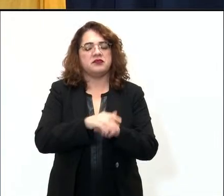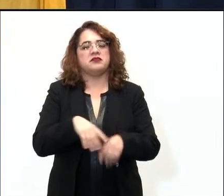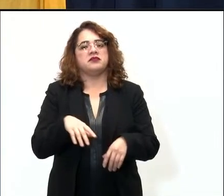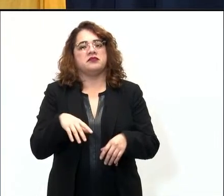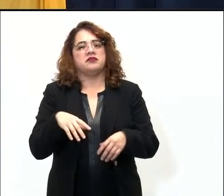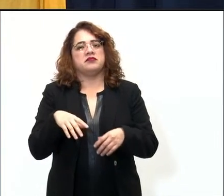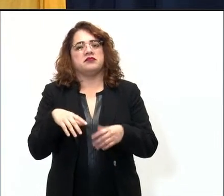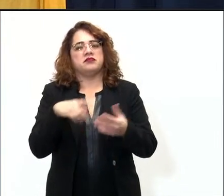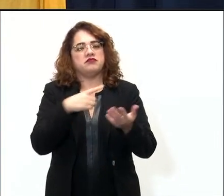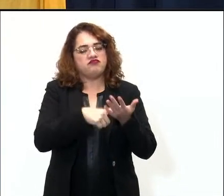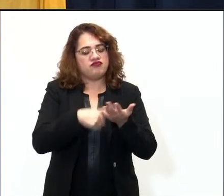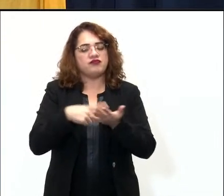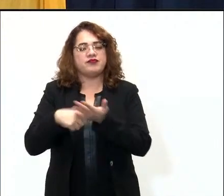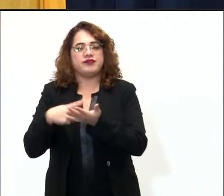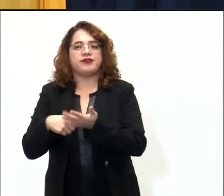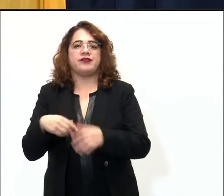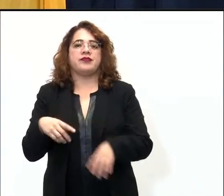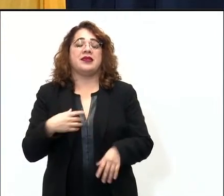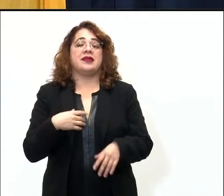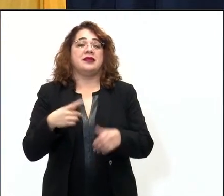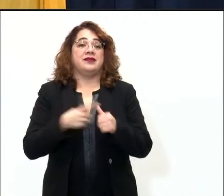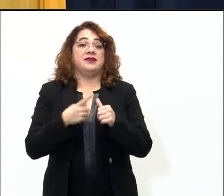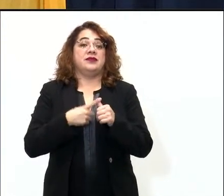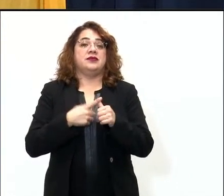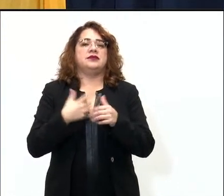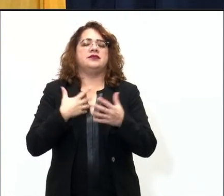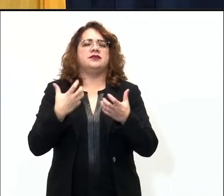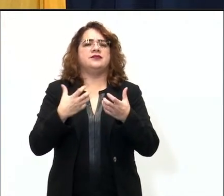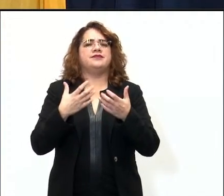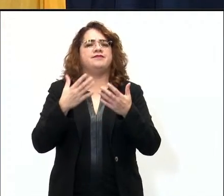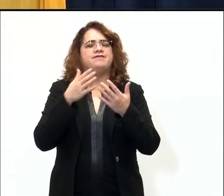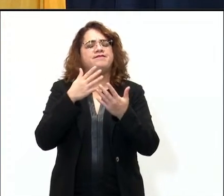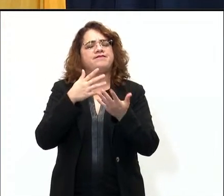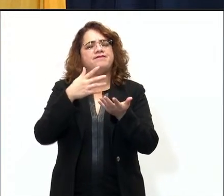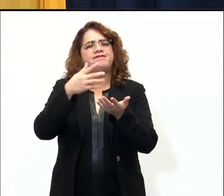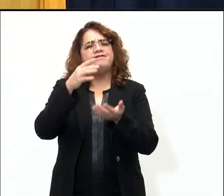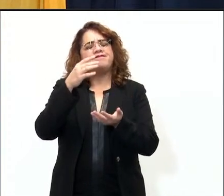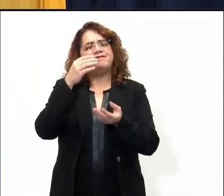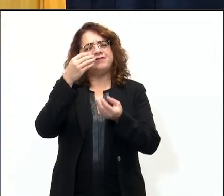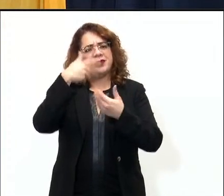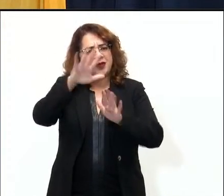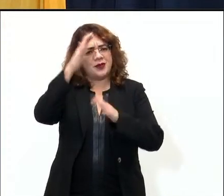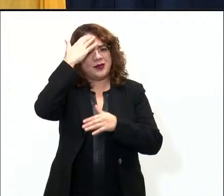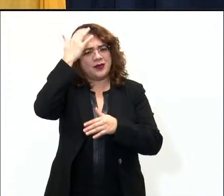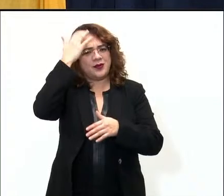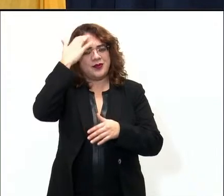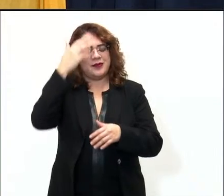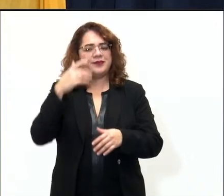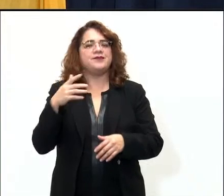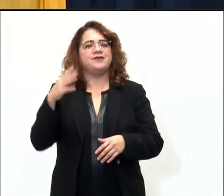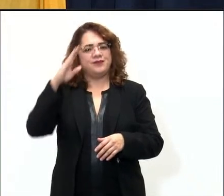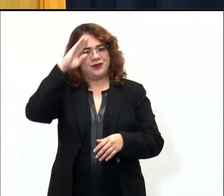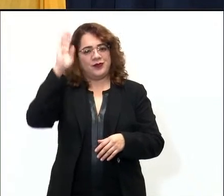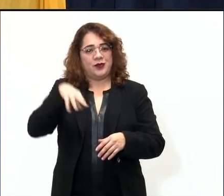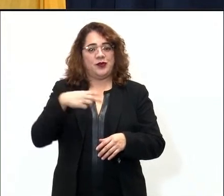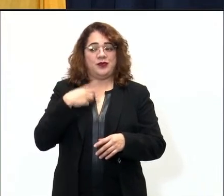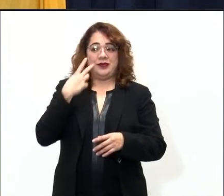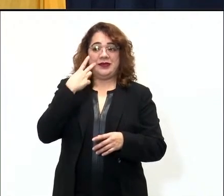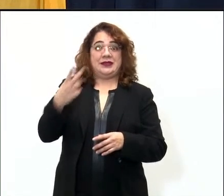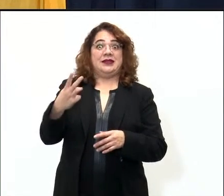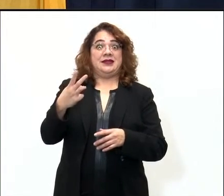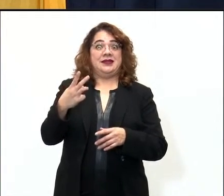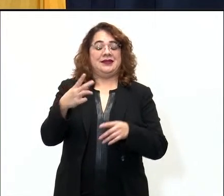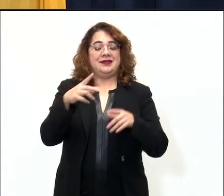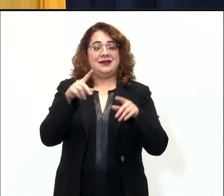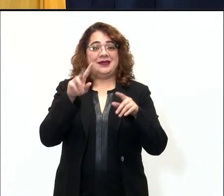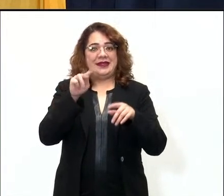a few words about what's going on right now in Washington, D.C. I think it's no question that what we're witnessing today on